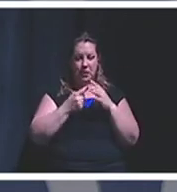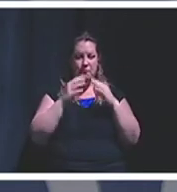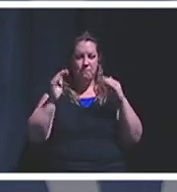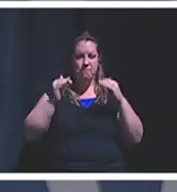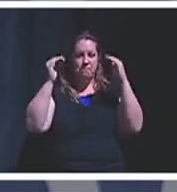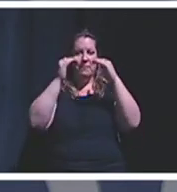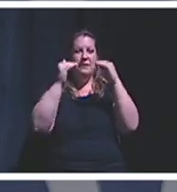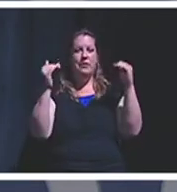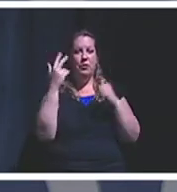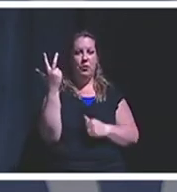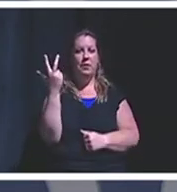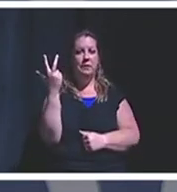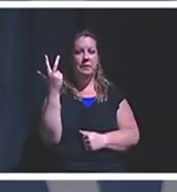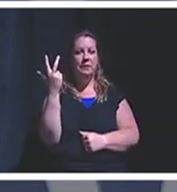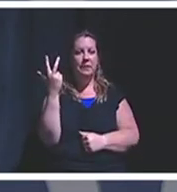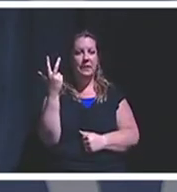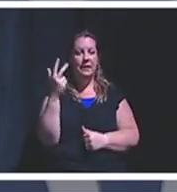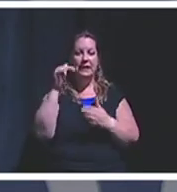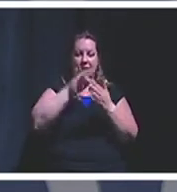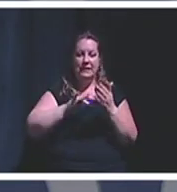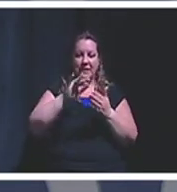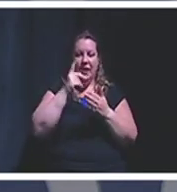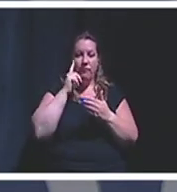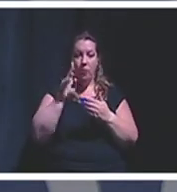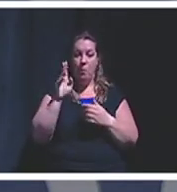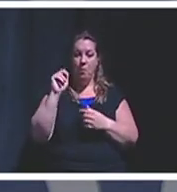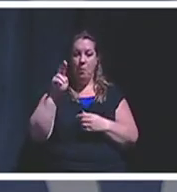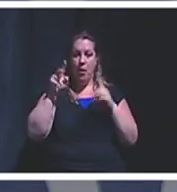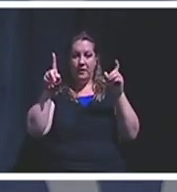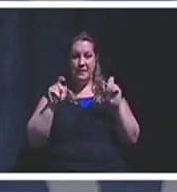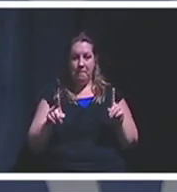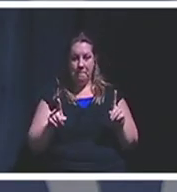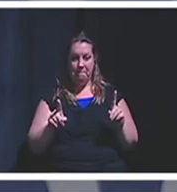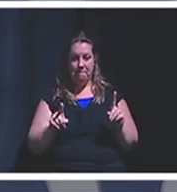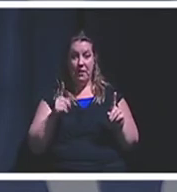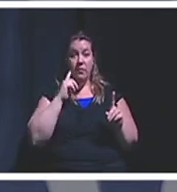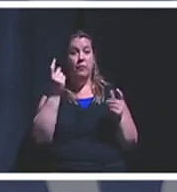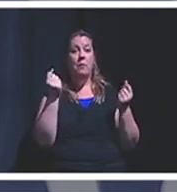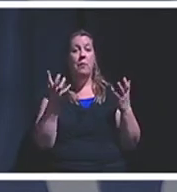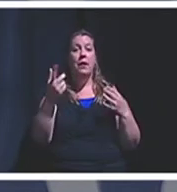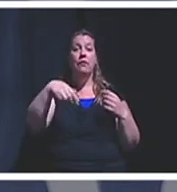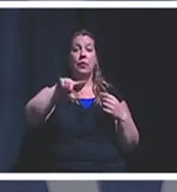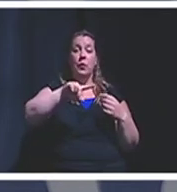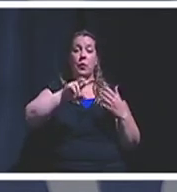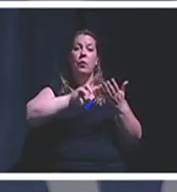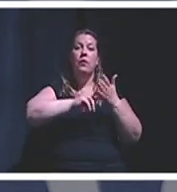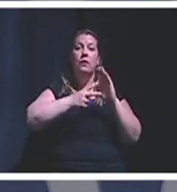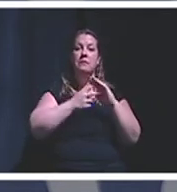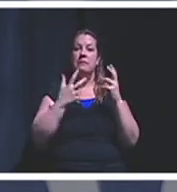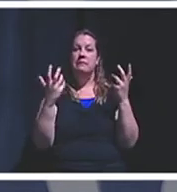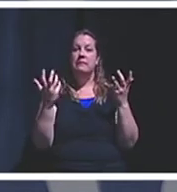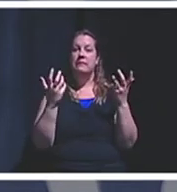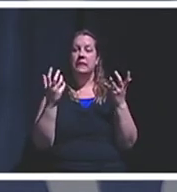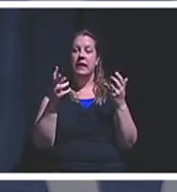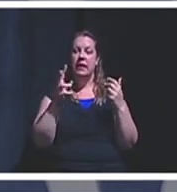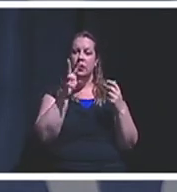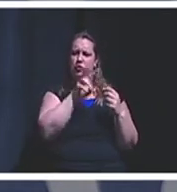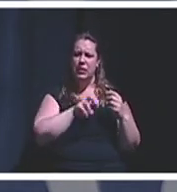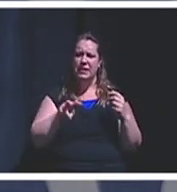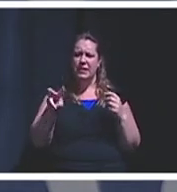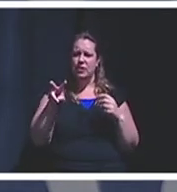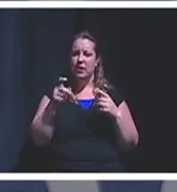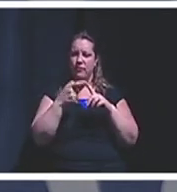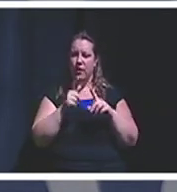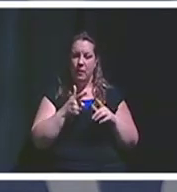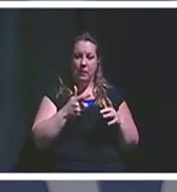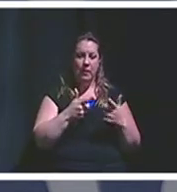journey, studying for the bar examination. And for many of you, it means a transition from 3 years of